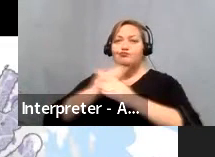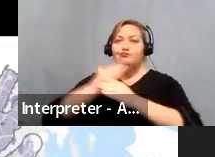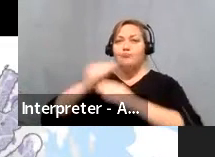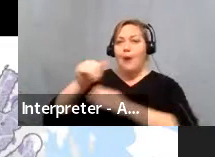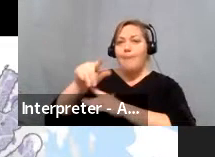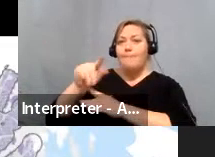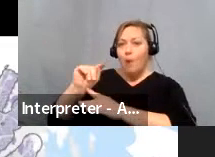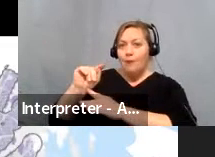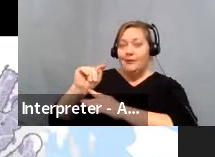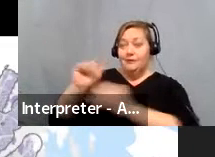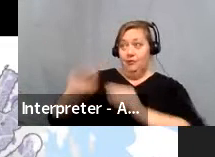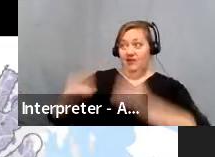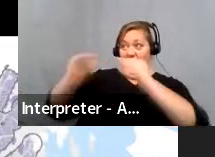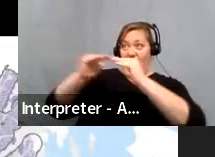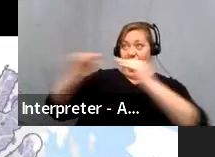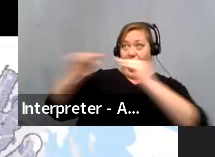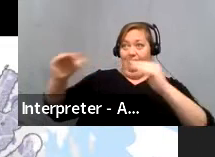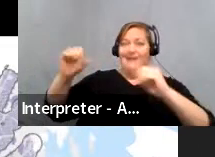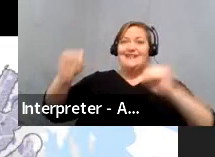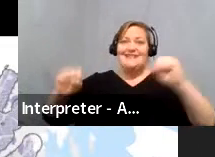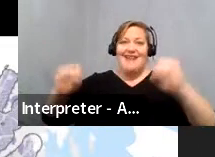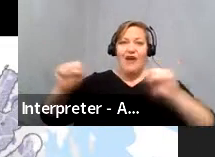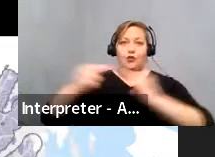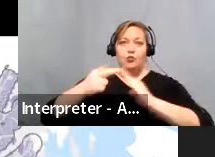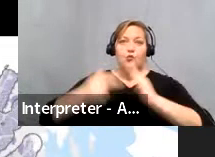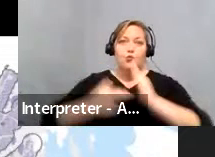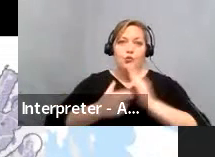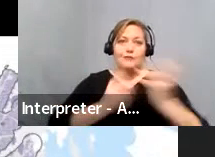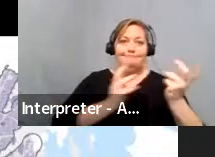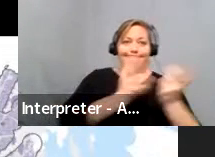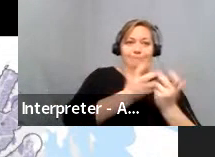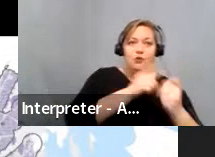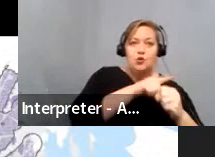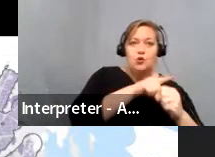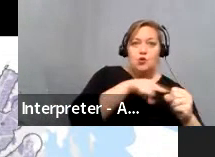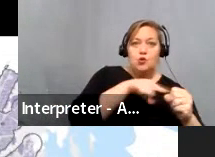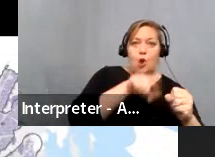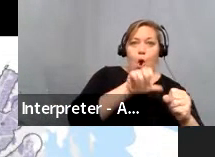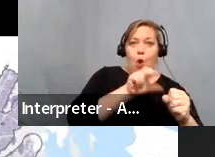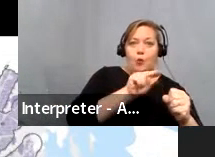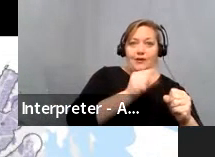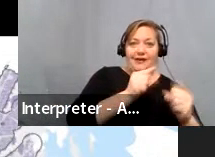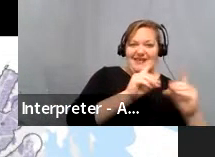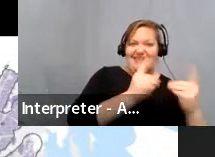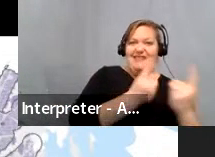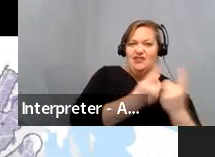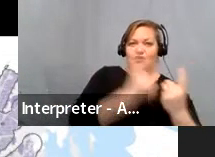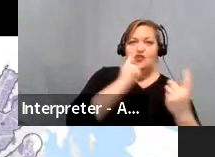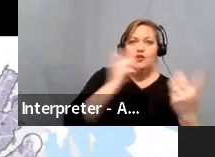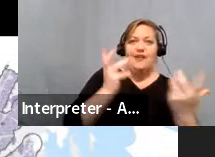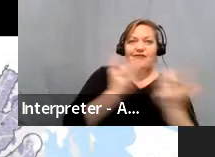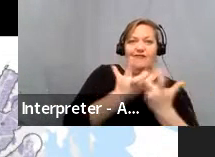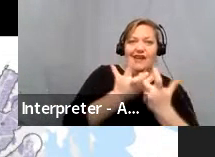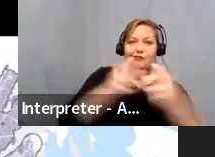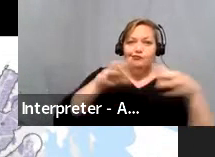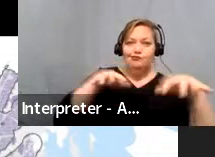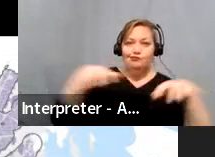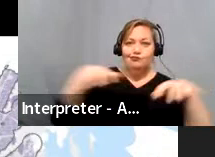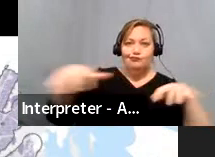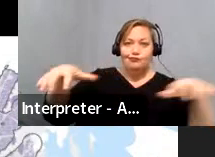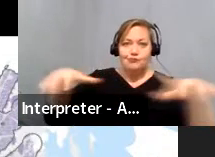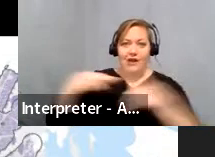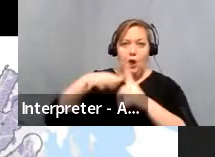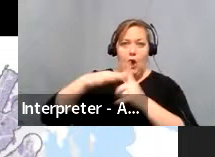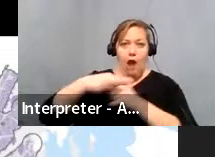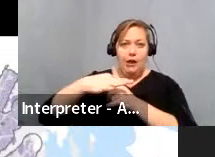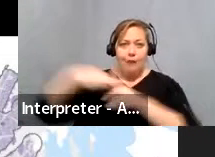This height and FAR scales with the rules of the underlying zoning district, helping these buildings to fit in with their surrounding context. Anything above the 3rd